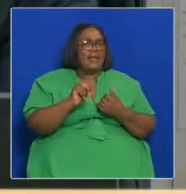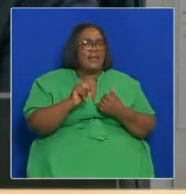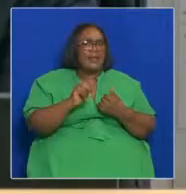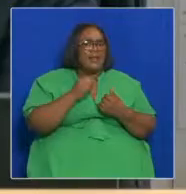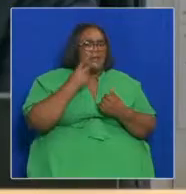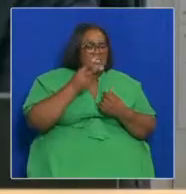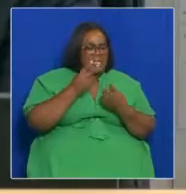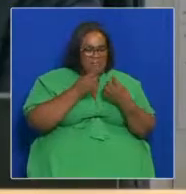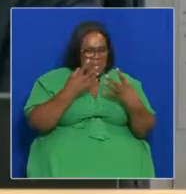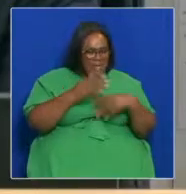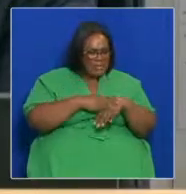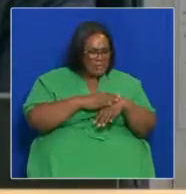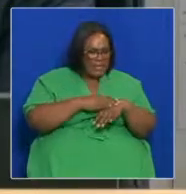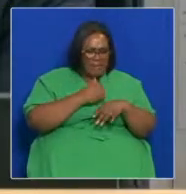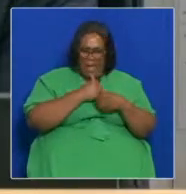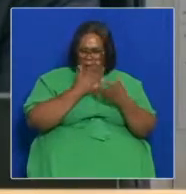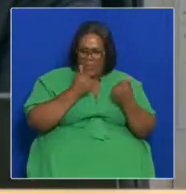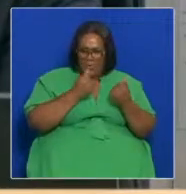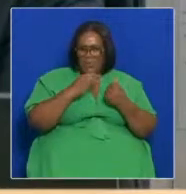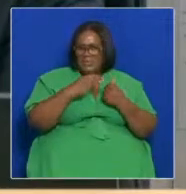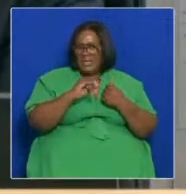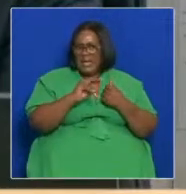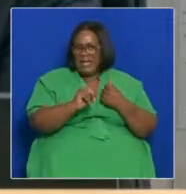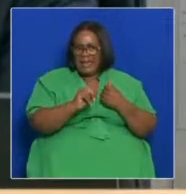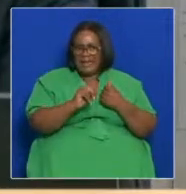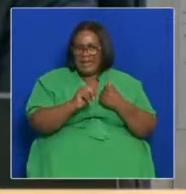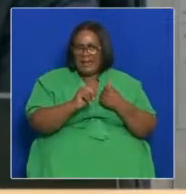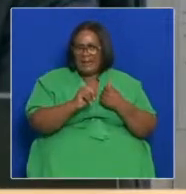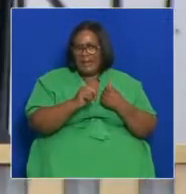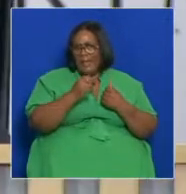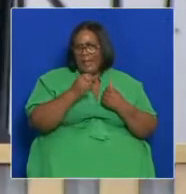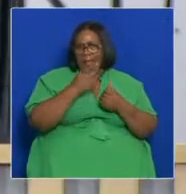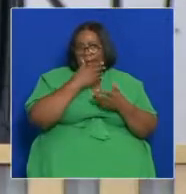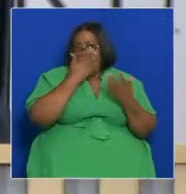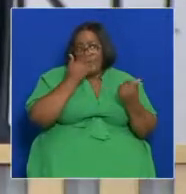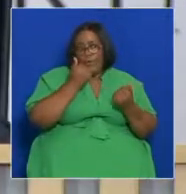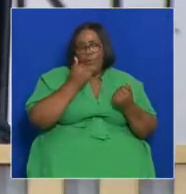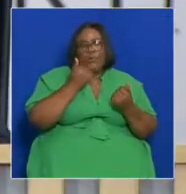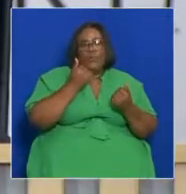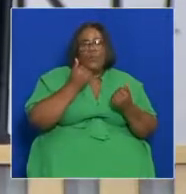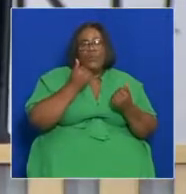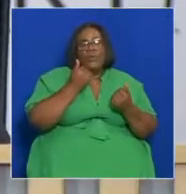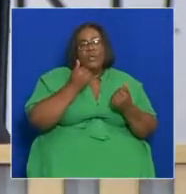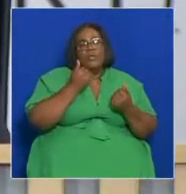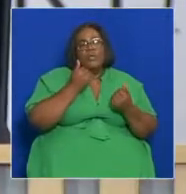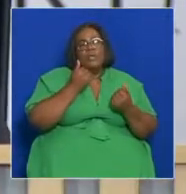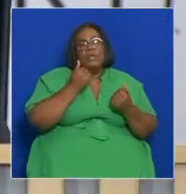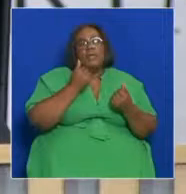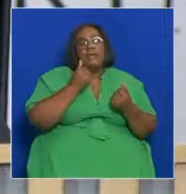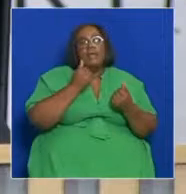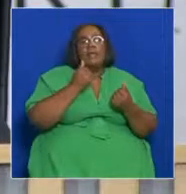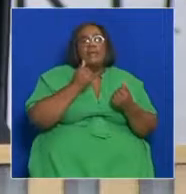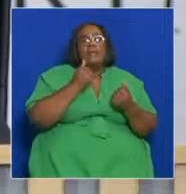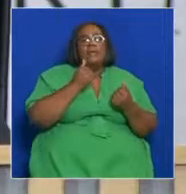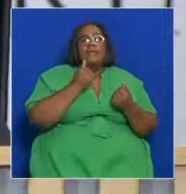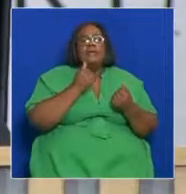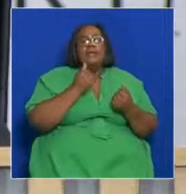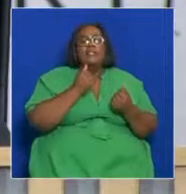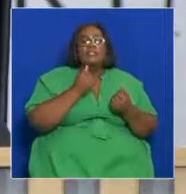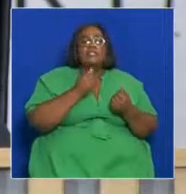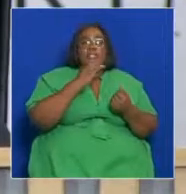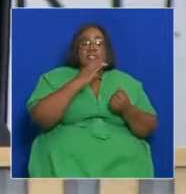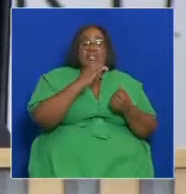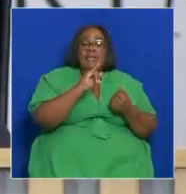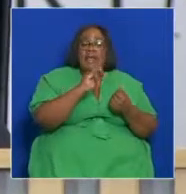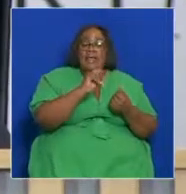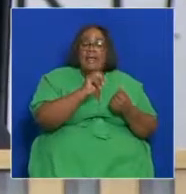and I didn't think it actually stands for something. Case intake number. CIN stands for case intake number. Thank you very much.